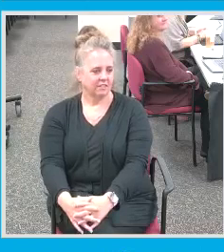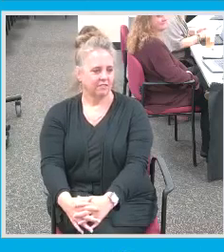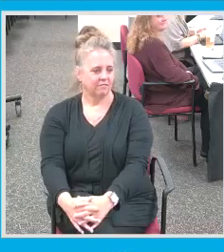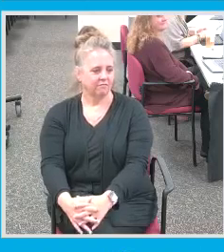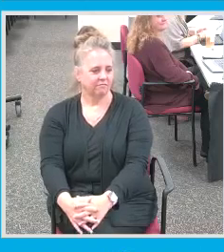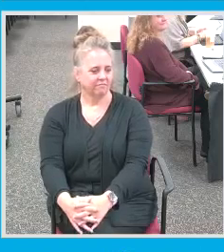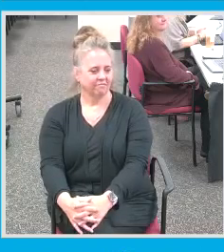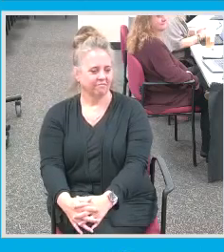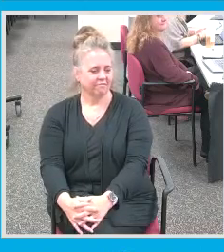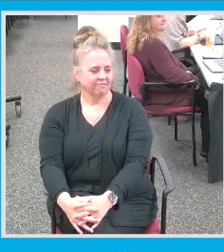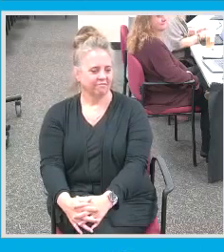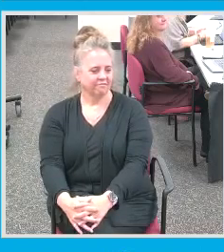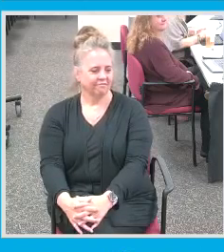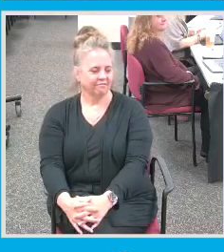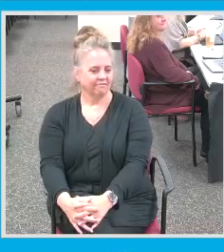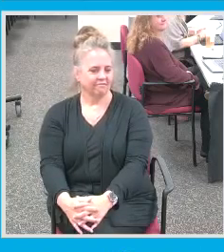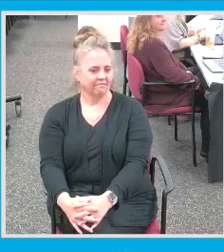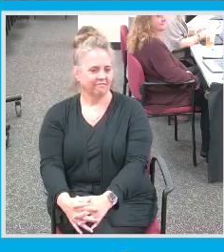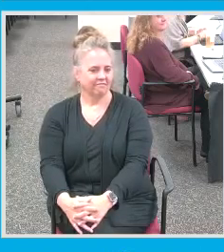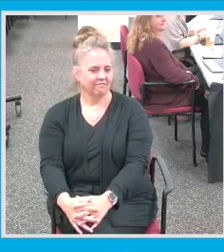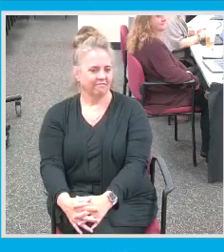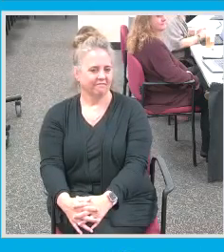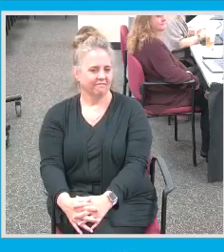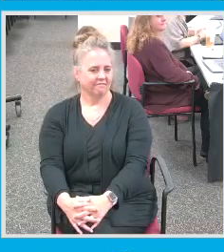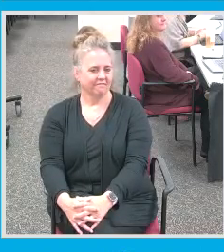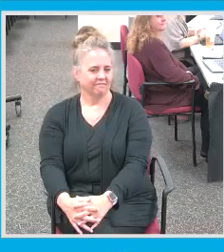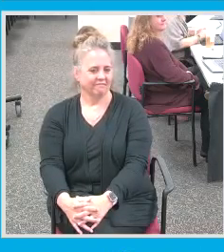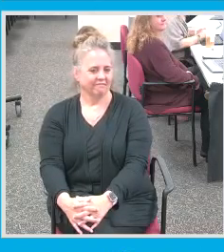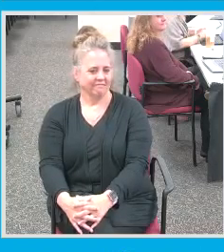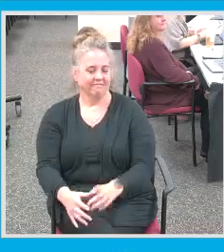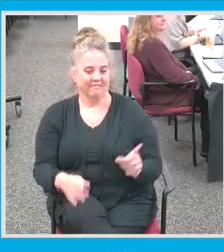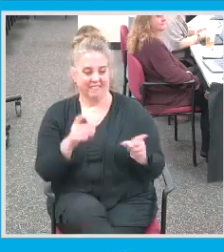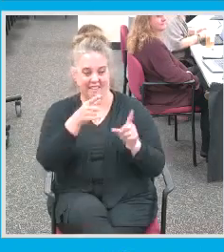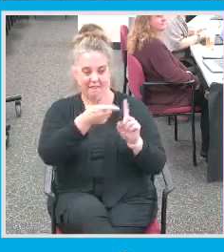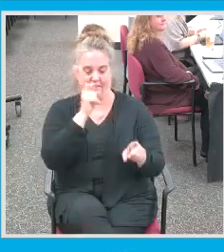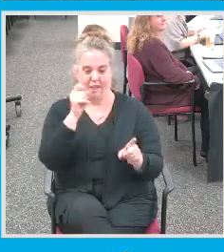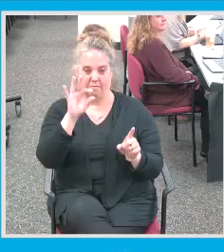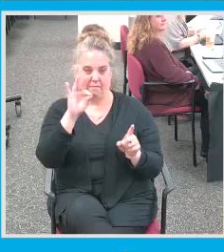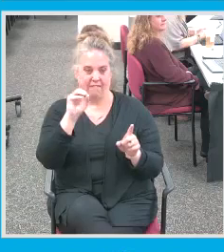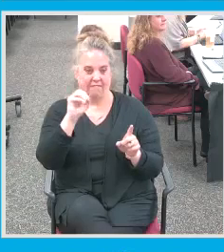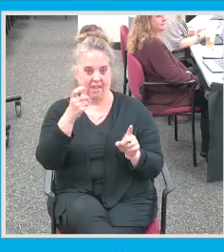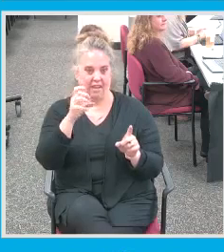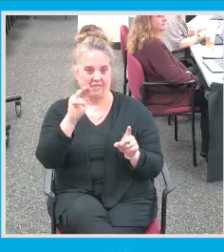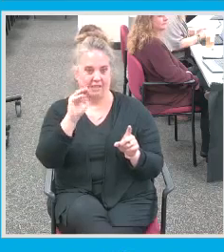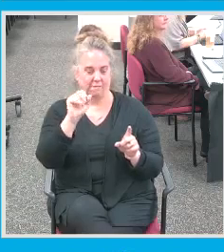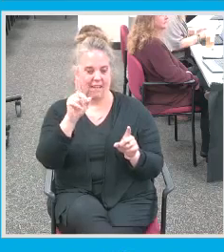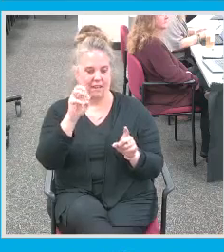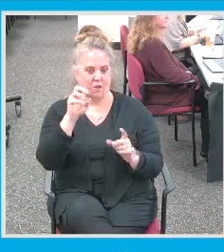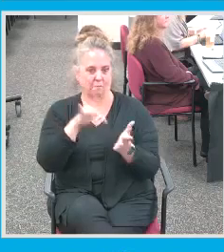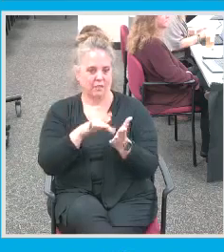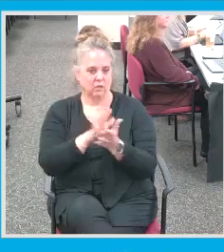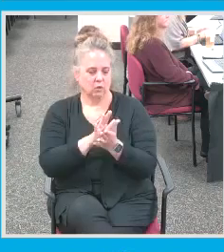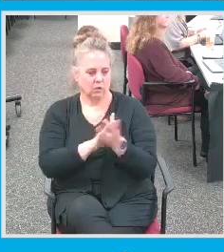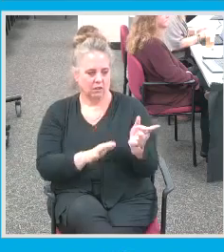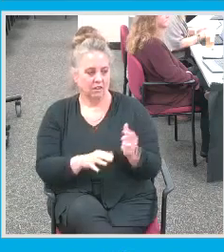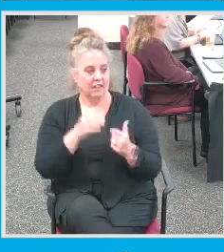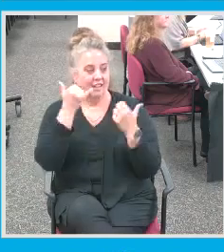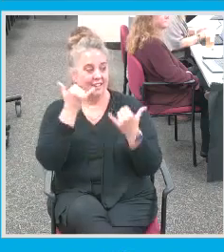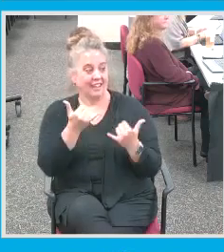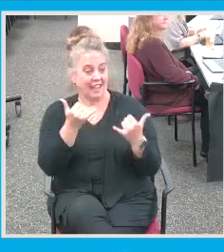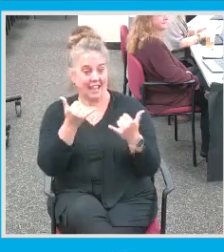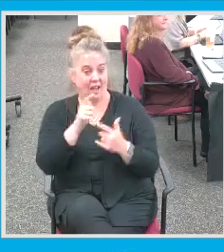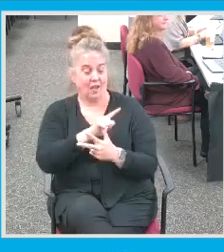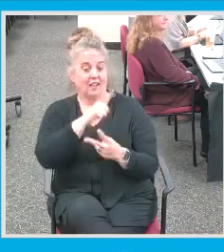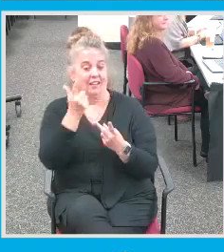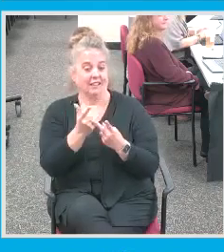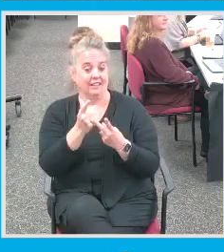That was a great presentation by Fox Meadow Middle School. I would now like to welcome up Manitou Middle